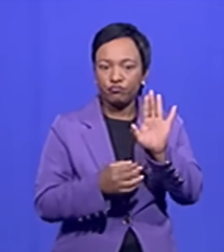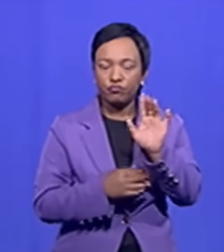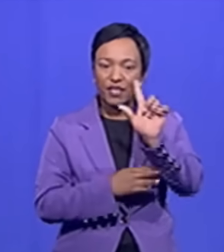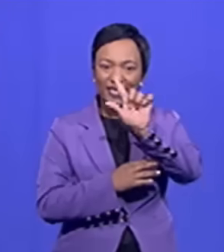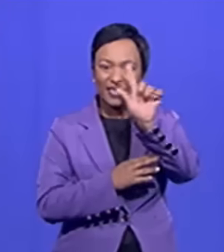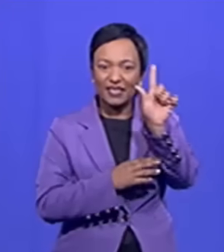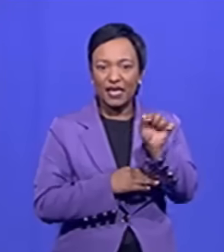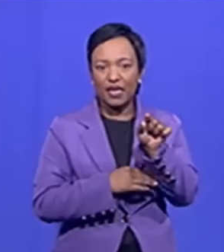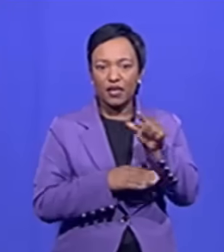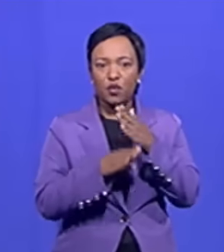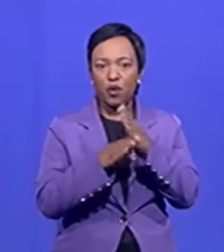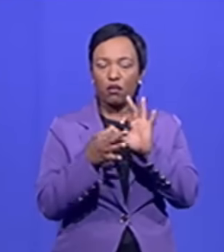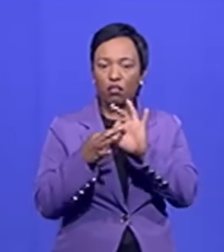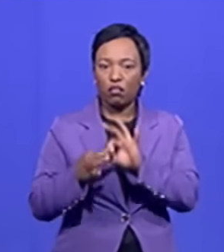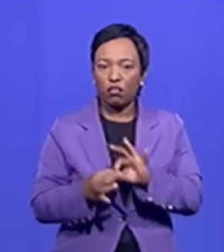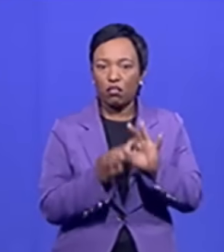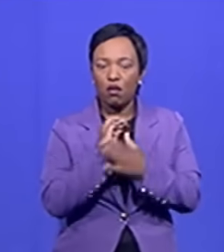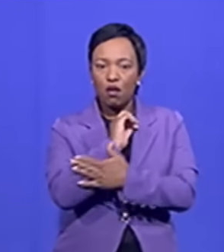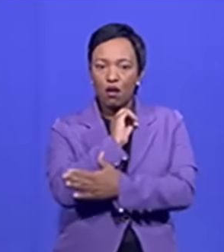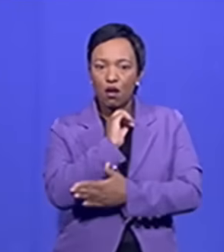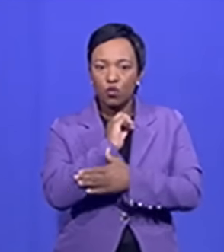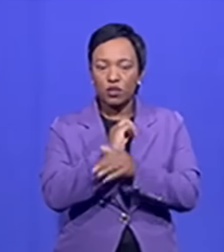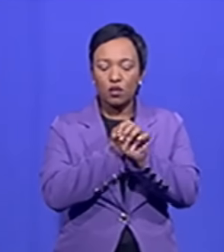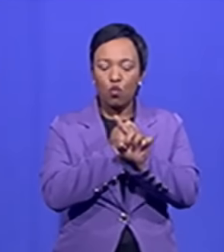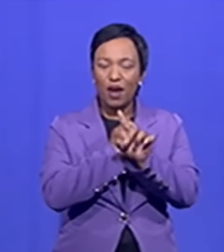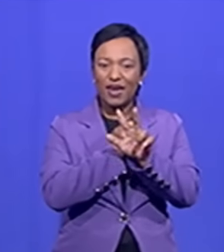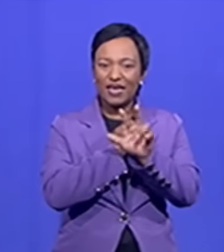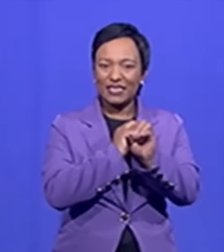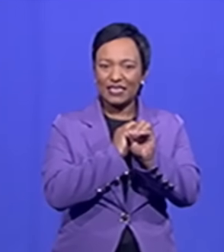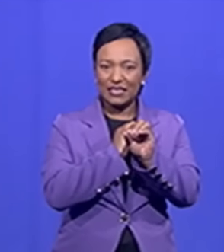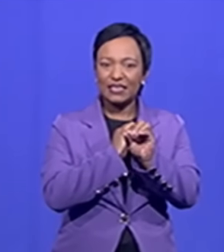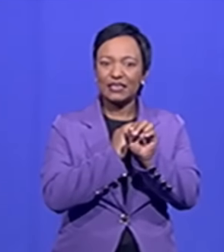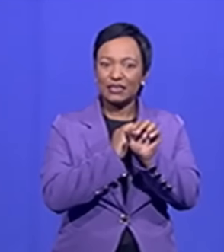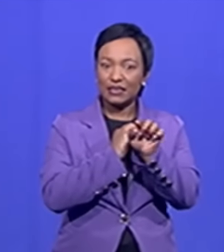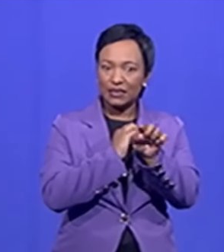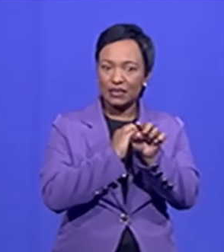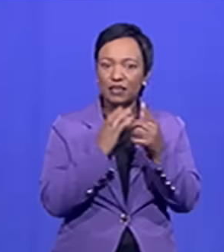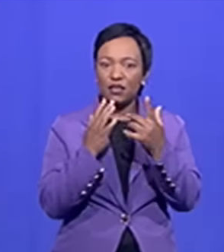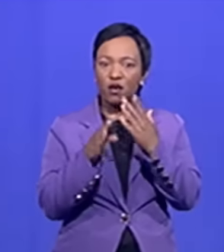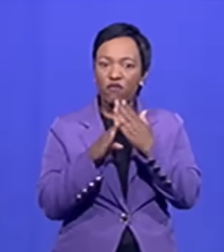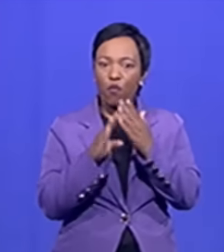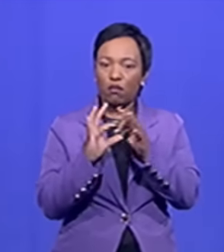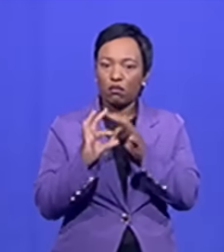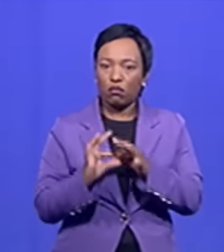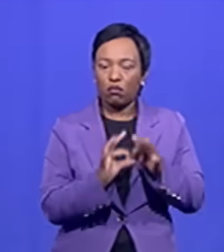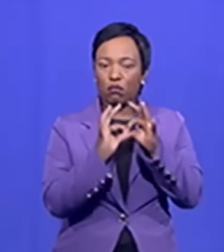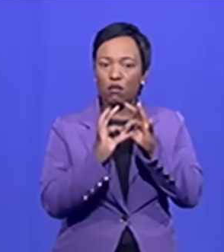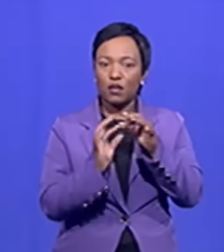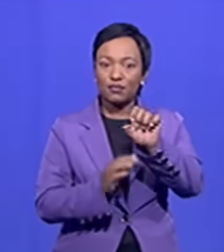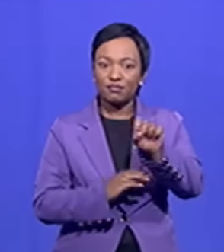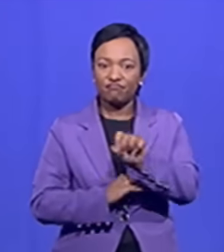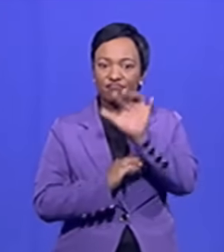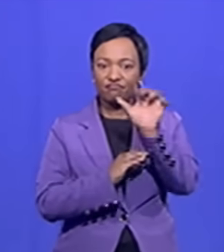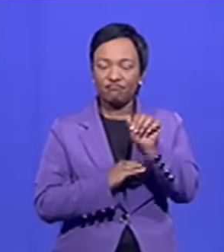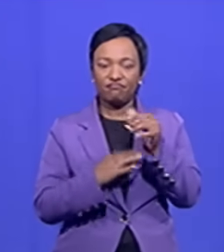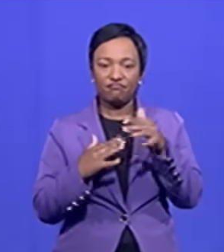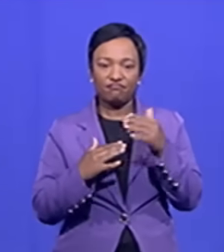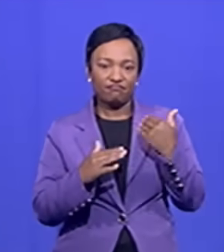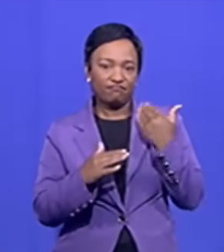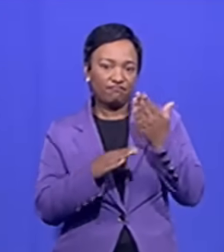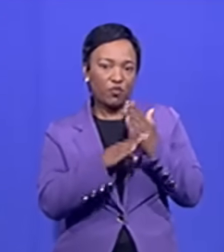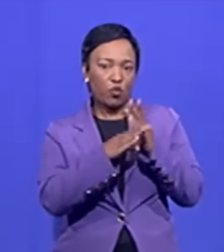Italy ina le maqhama bo diplomati le dinaha tse fetang 180 le ho ba modisa mesebetsing ya mokgatlo wa matjhaba a kopaneng. Afrika Borwa e bile le maqhama